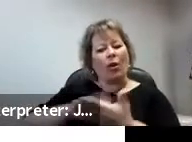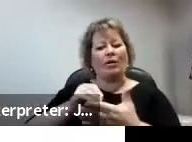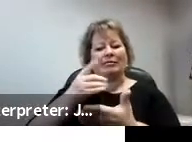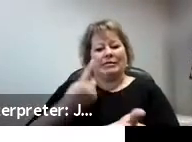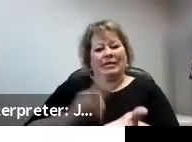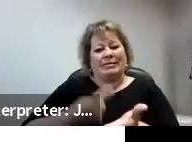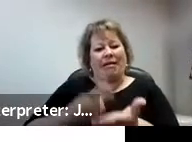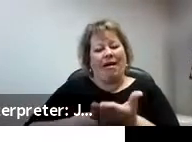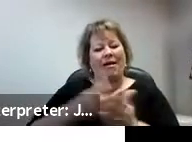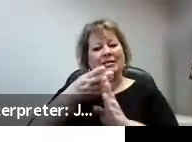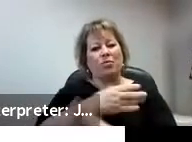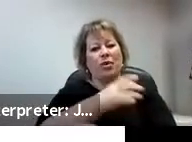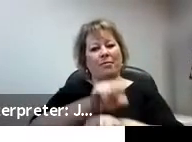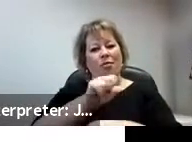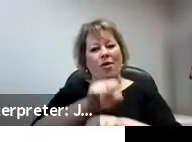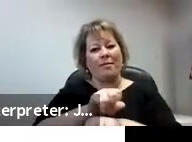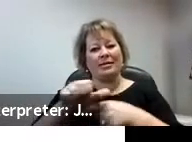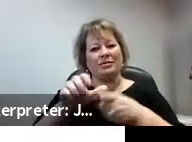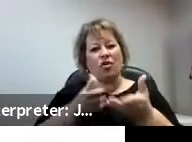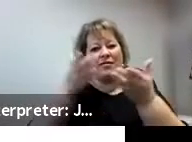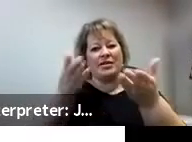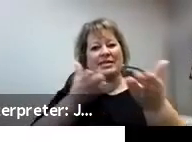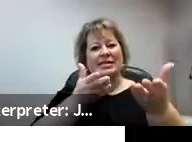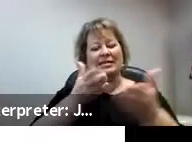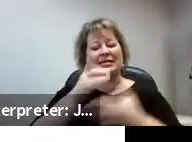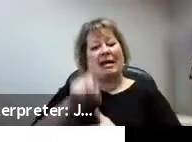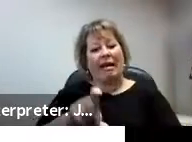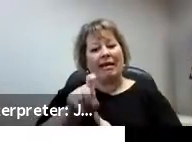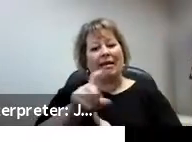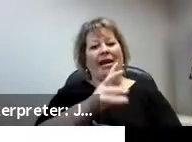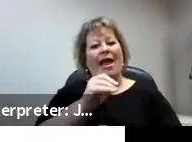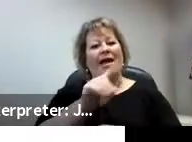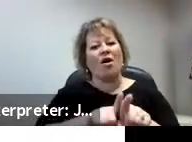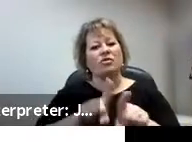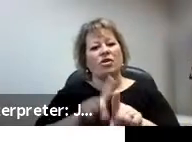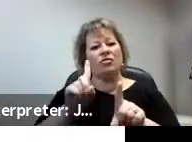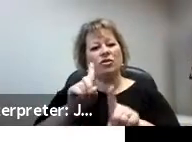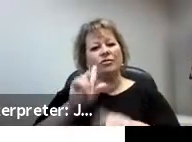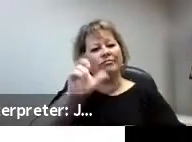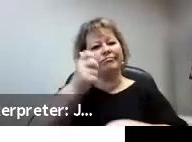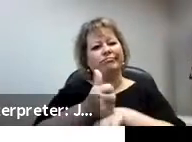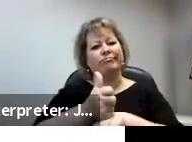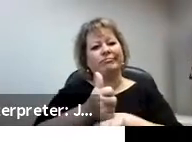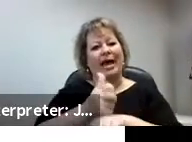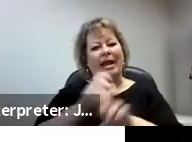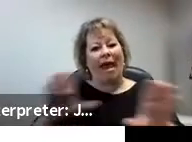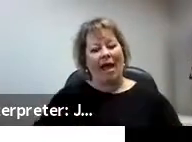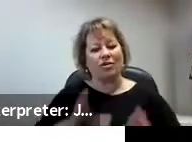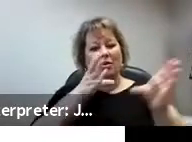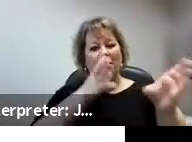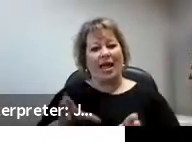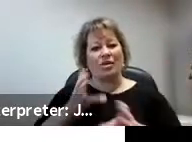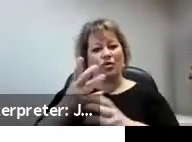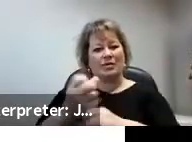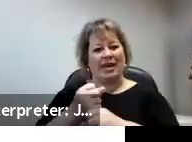transition services needed in their school, and to develop action plans for the delivery of pre-employment transition